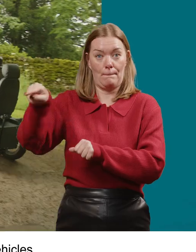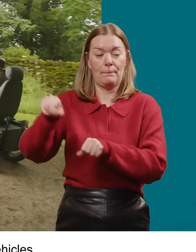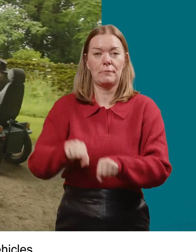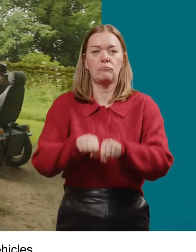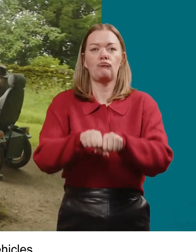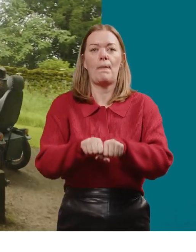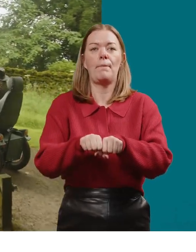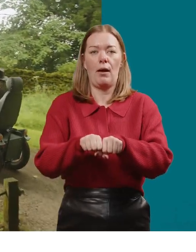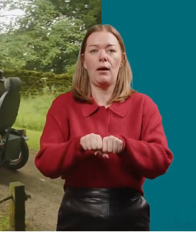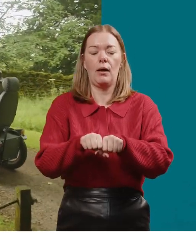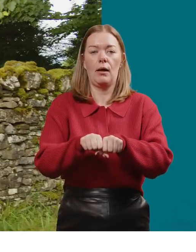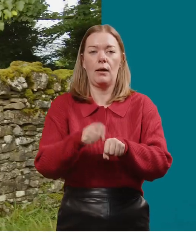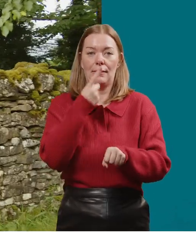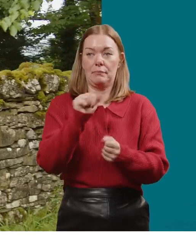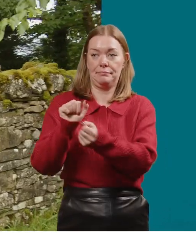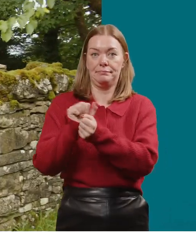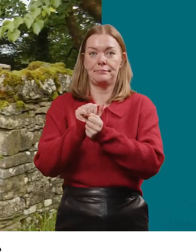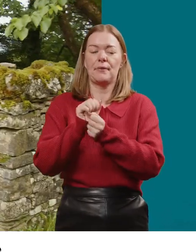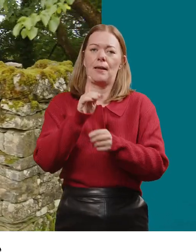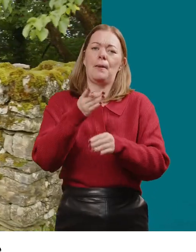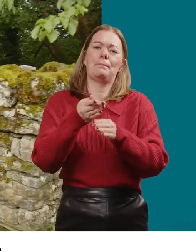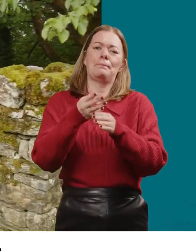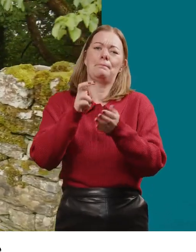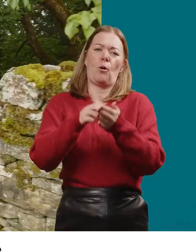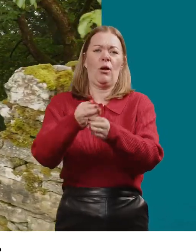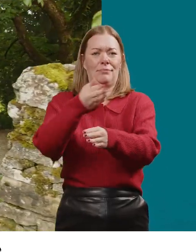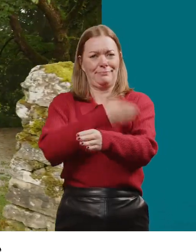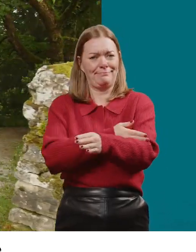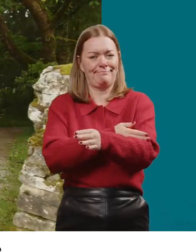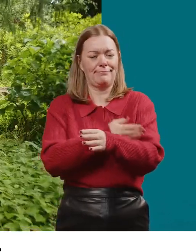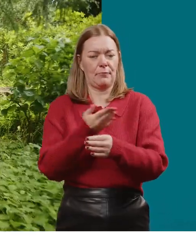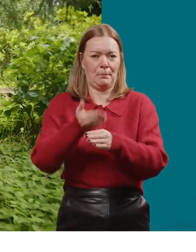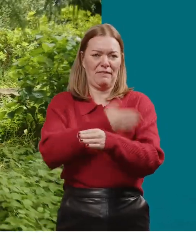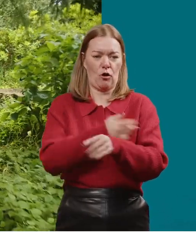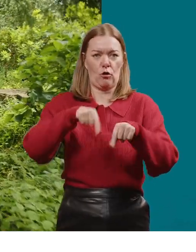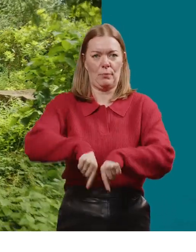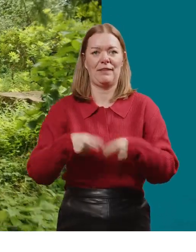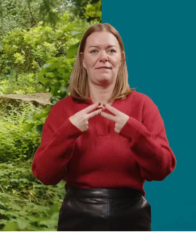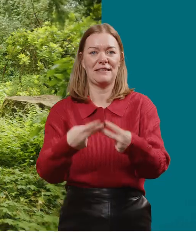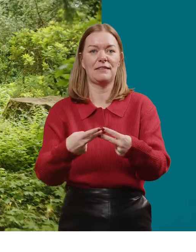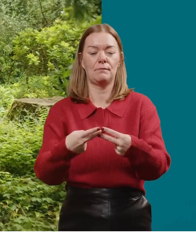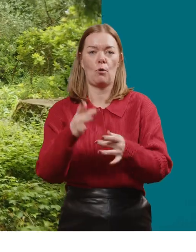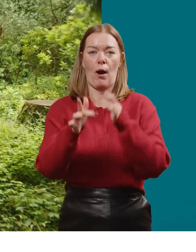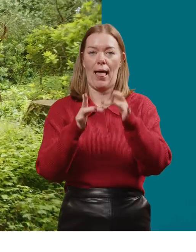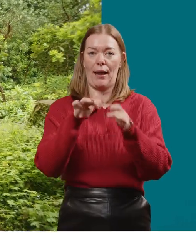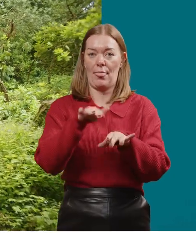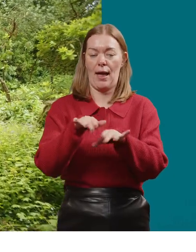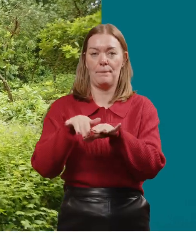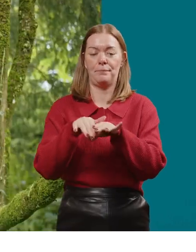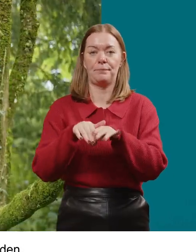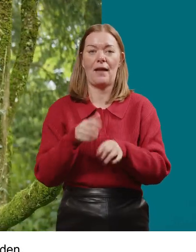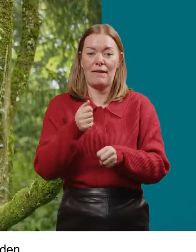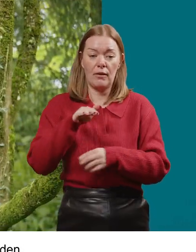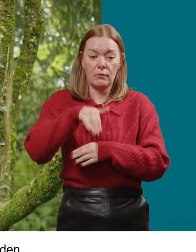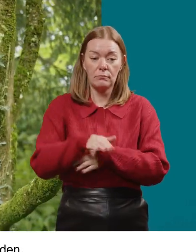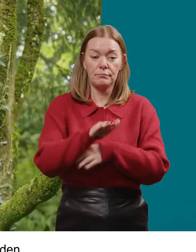trampers, are available for hire at visitor reception. Please book online in advance of your visit. This sloping gravel path